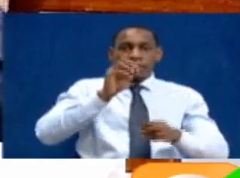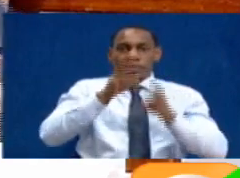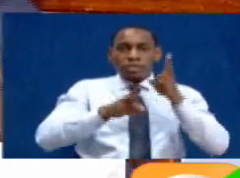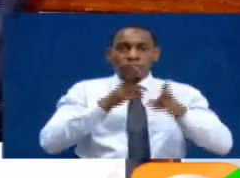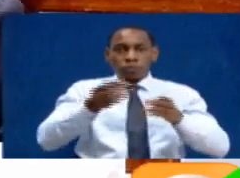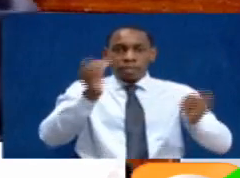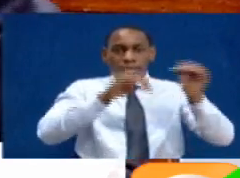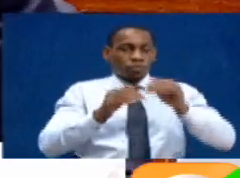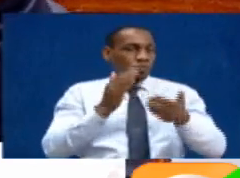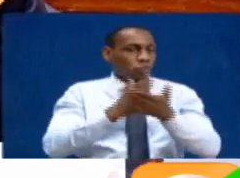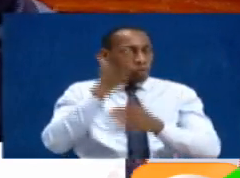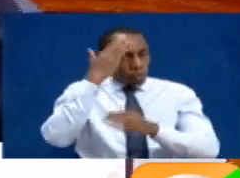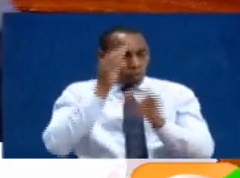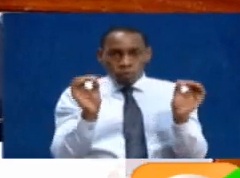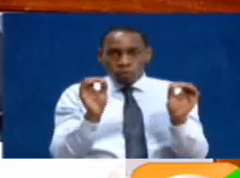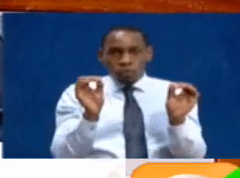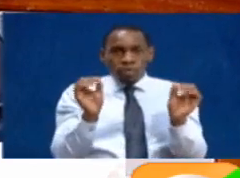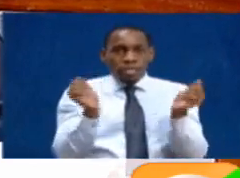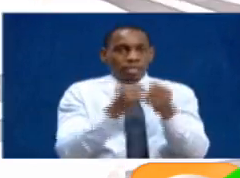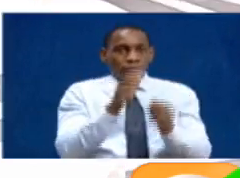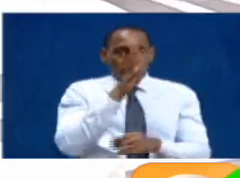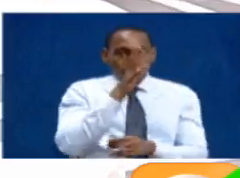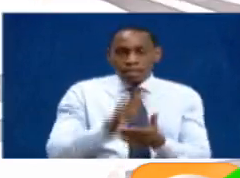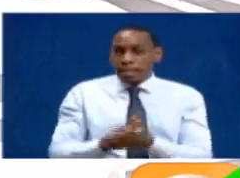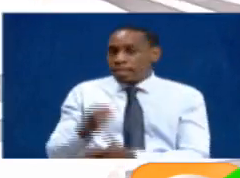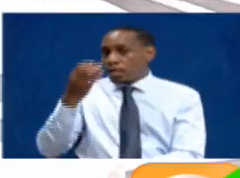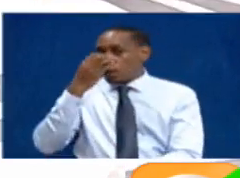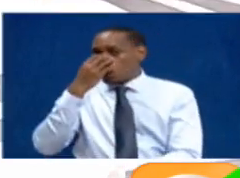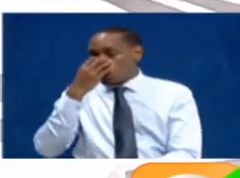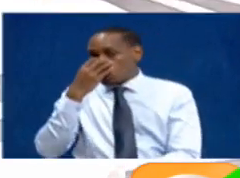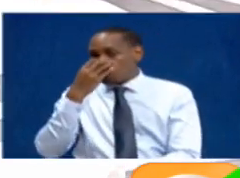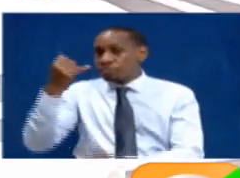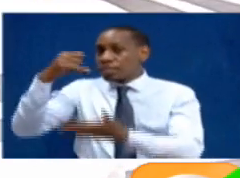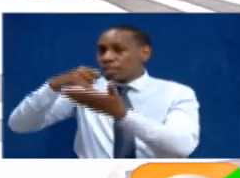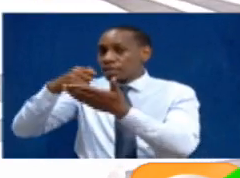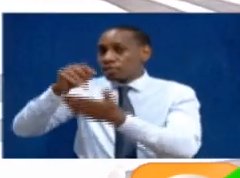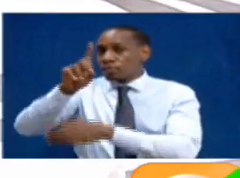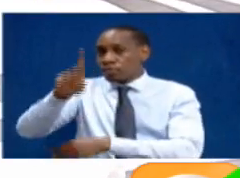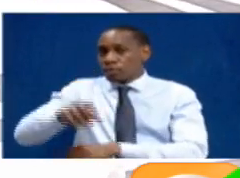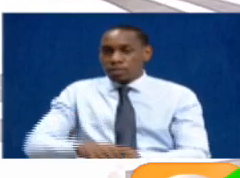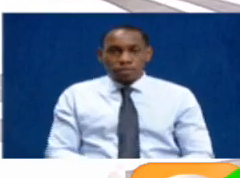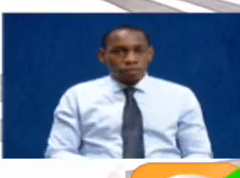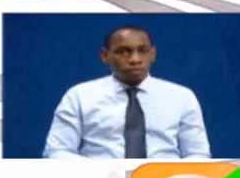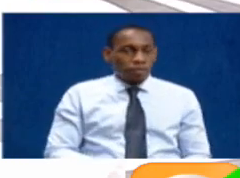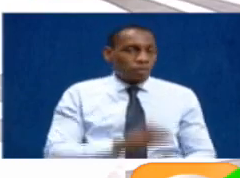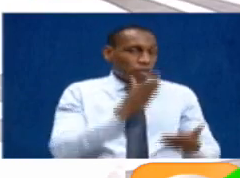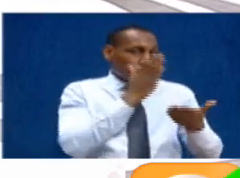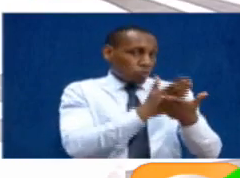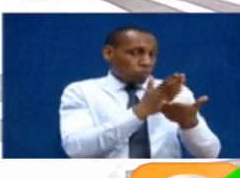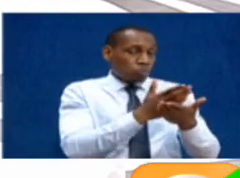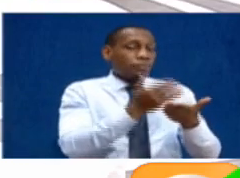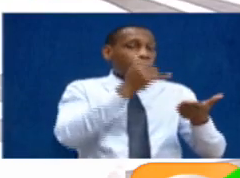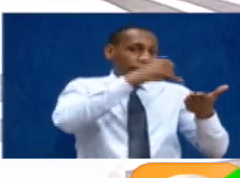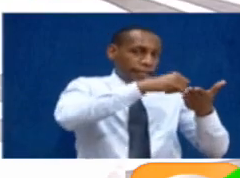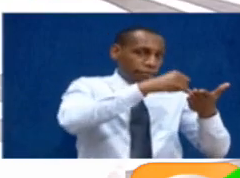will tell you I don't know. Can't lie to you. Will William Ruto be on the ticket? Of course he can be on a